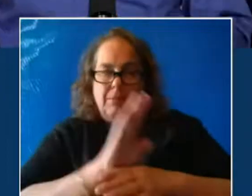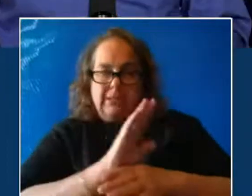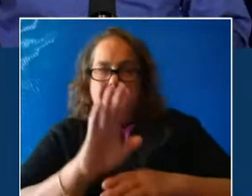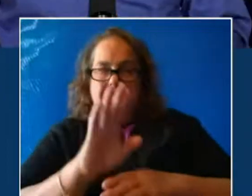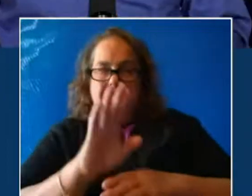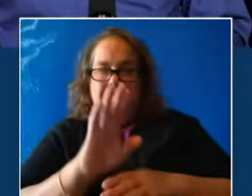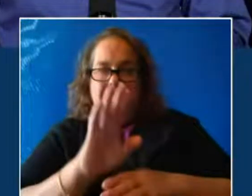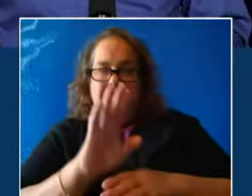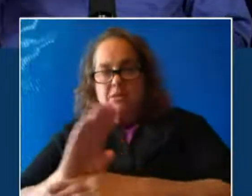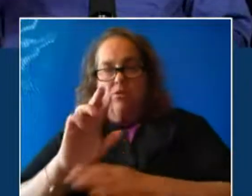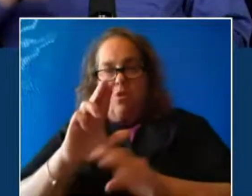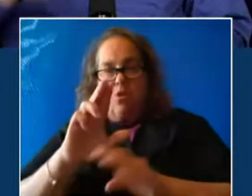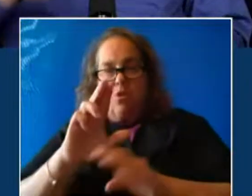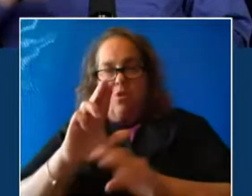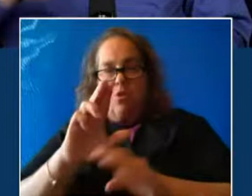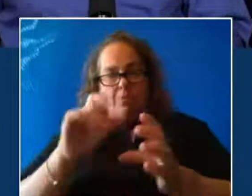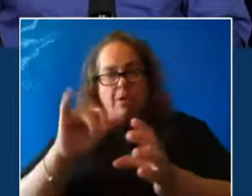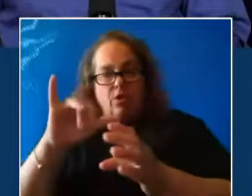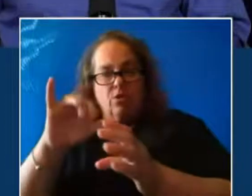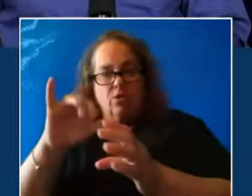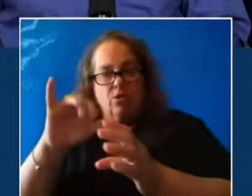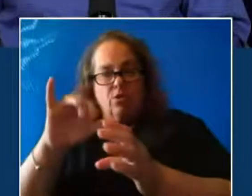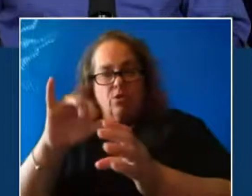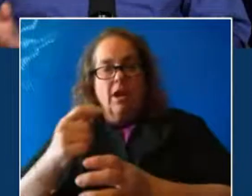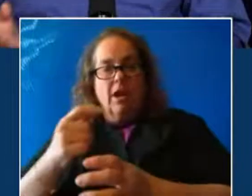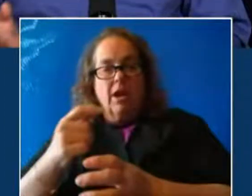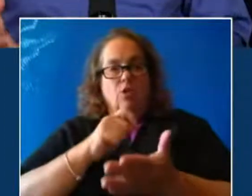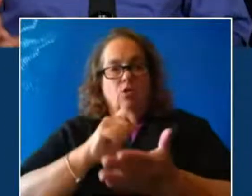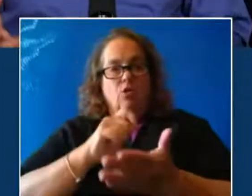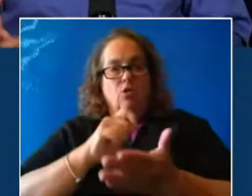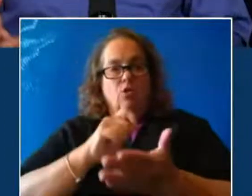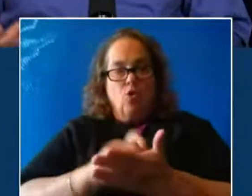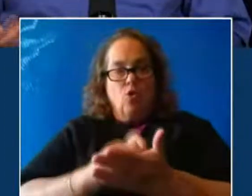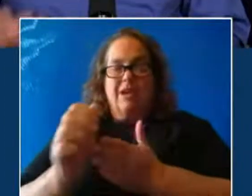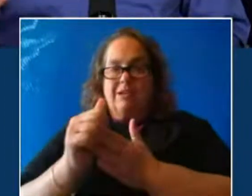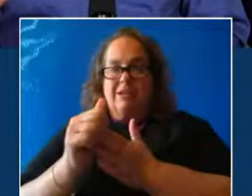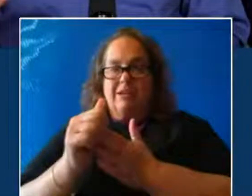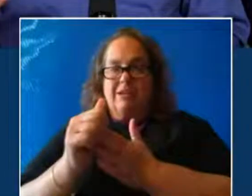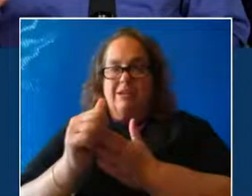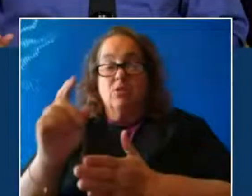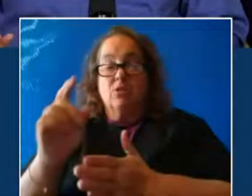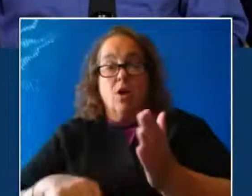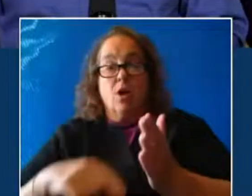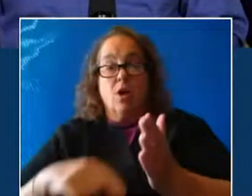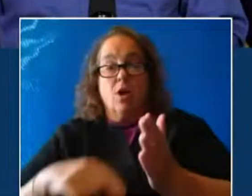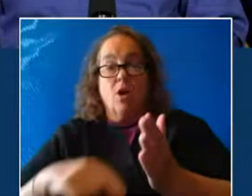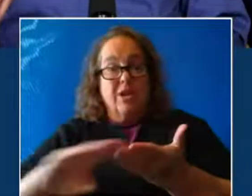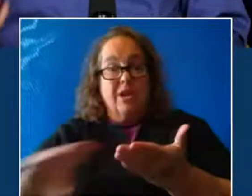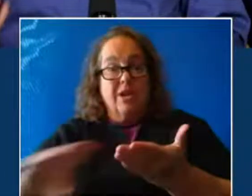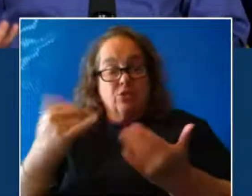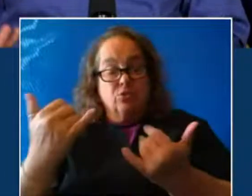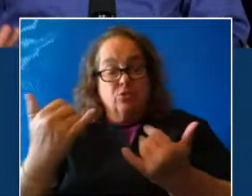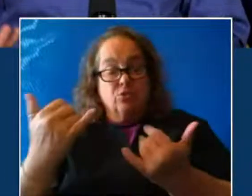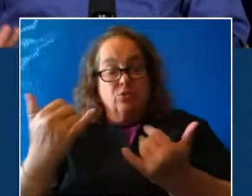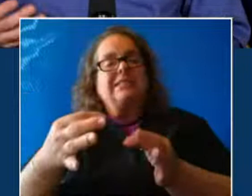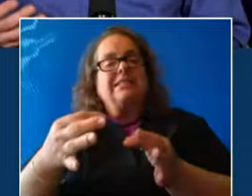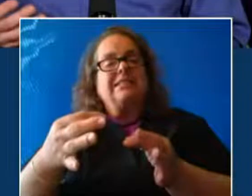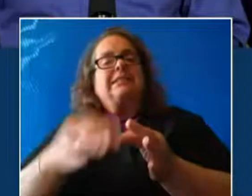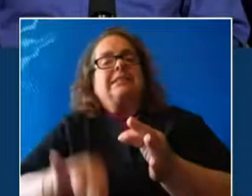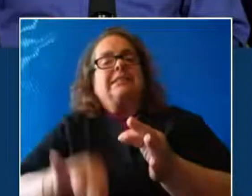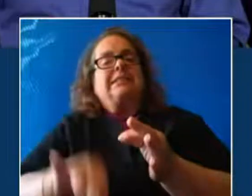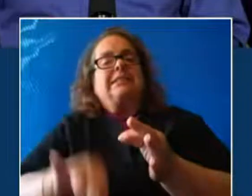guidance documents. What we're releasing today now simplifies that guidance so it's easier for Kentuckians to follow and